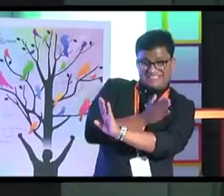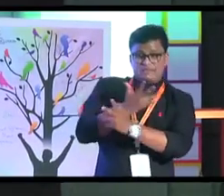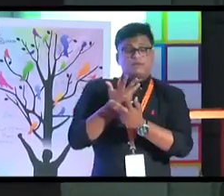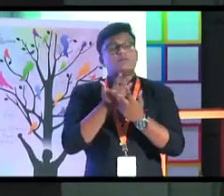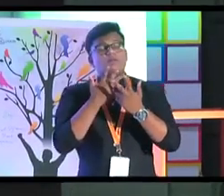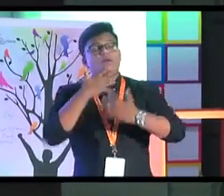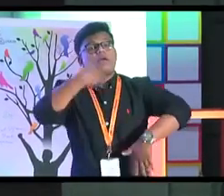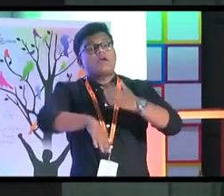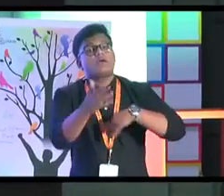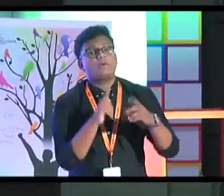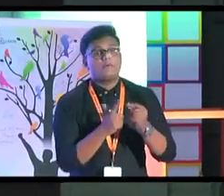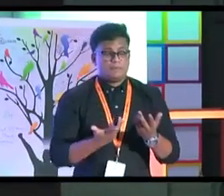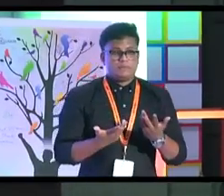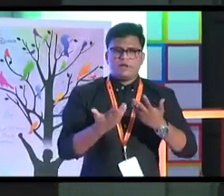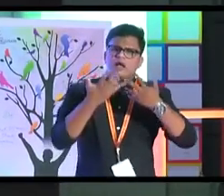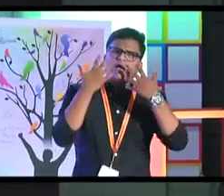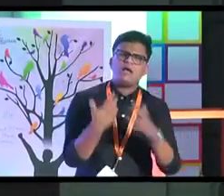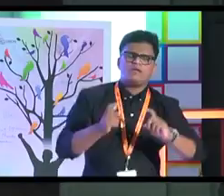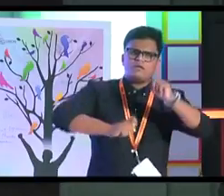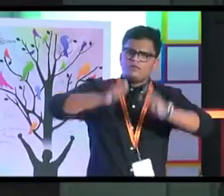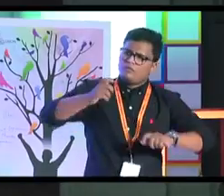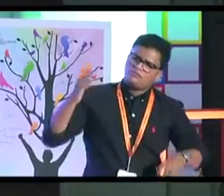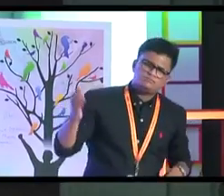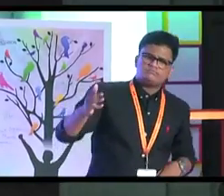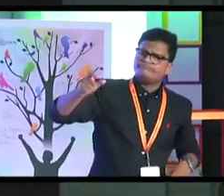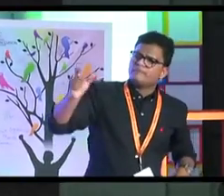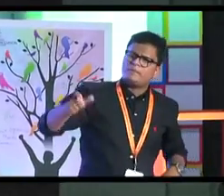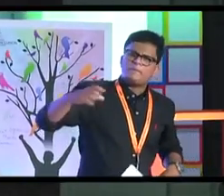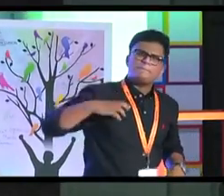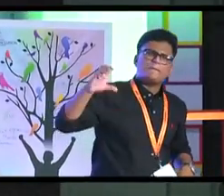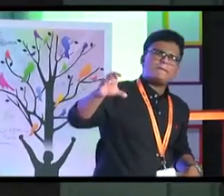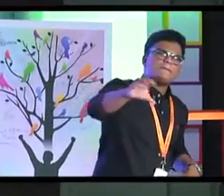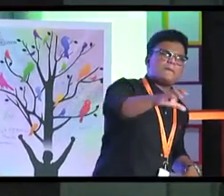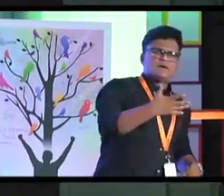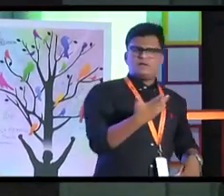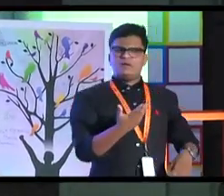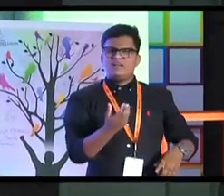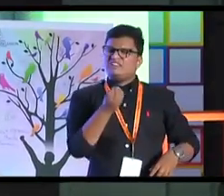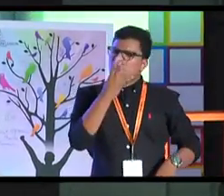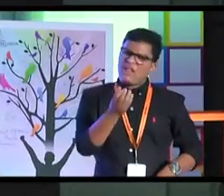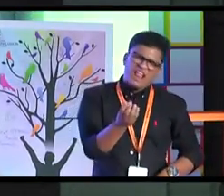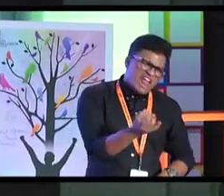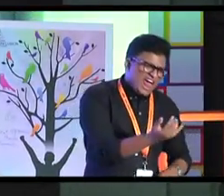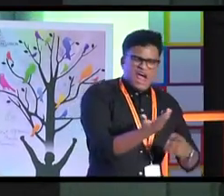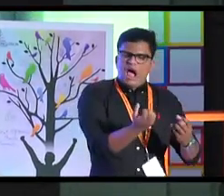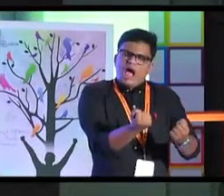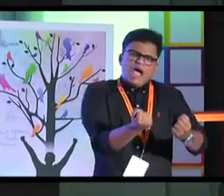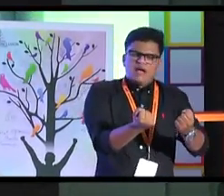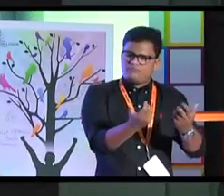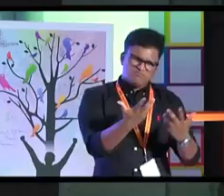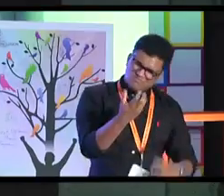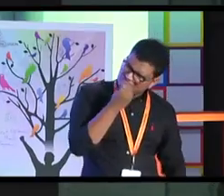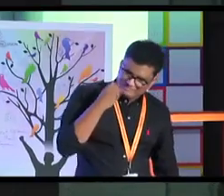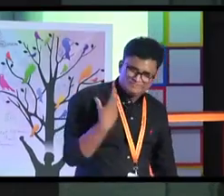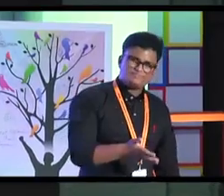action. Everyone can do certain things, and I'll show you what you can do from your fingertips, actionable advocacy, and that's what we will